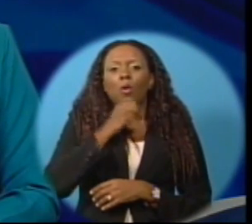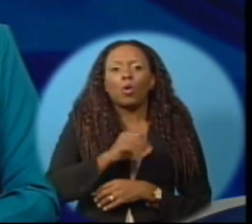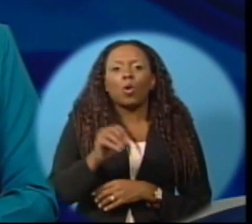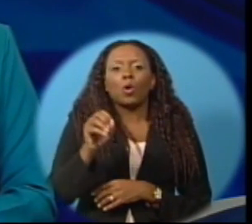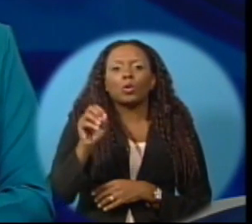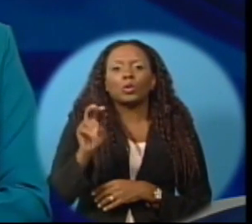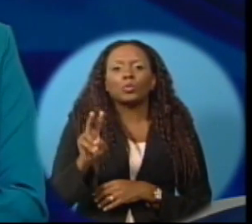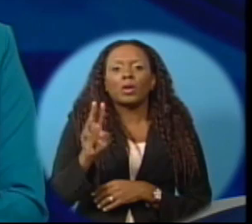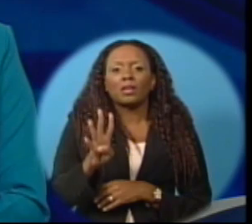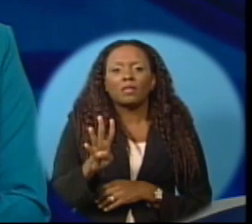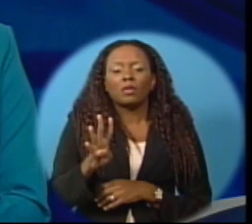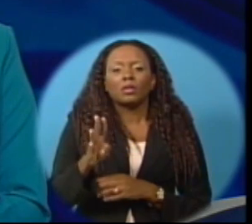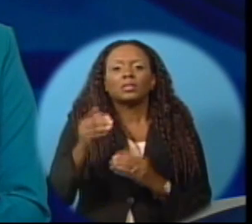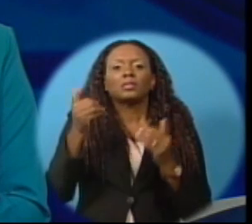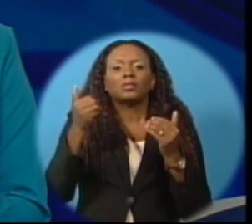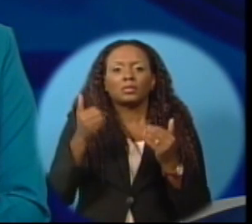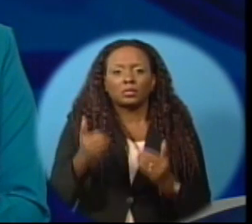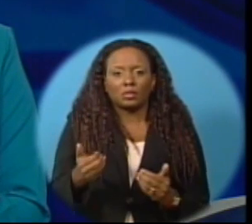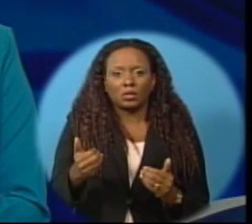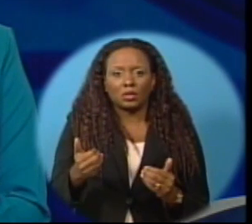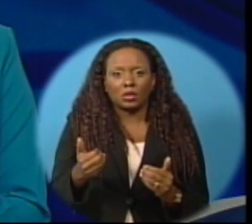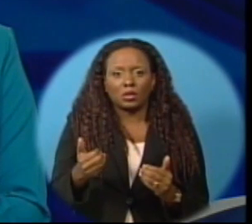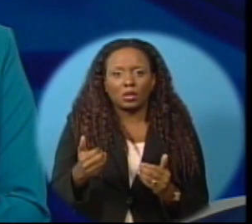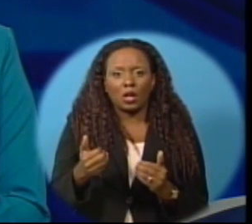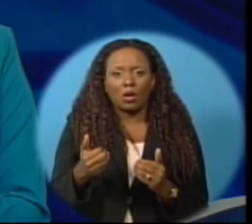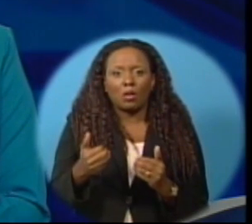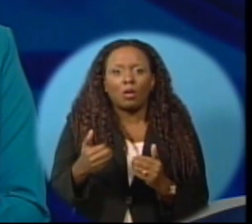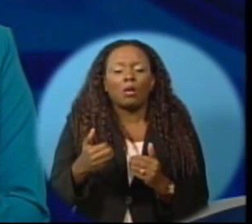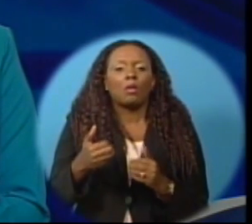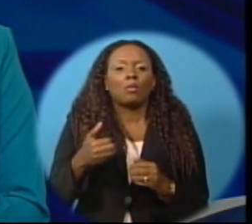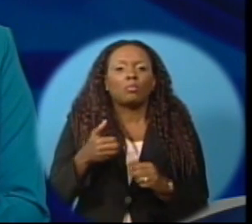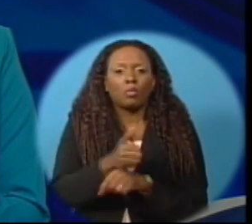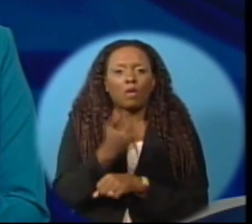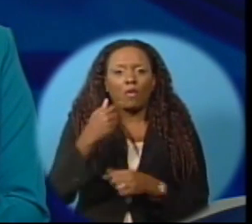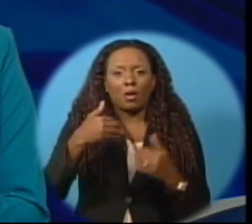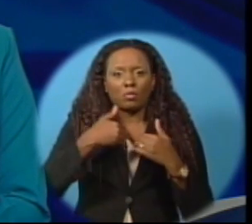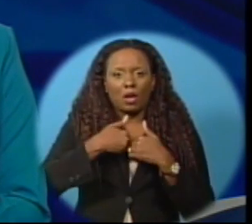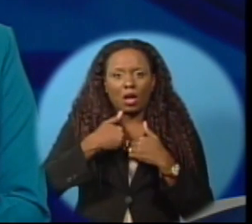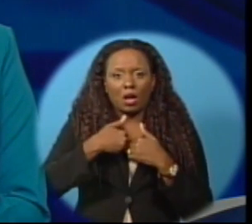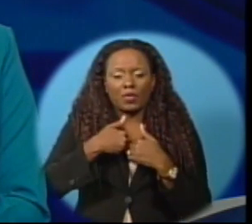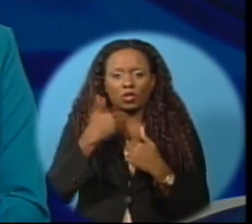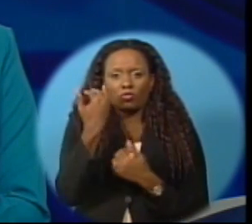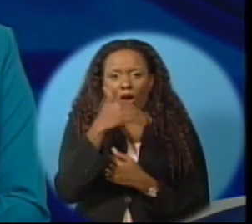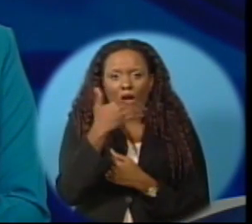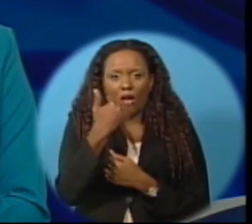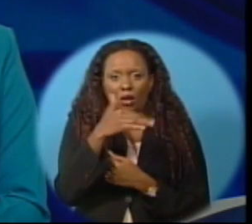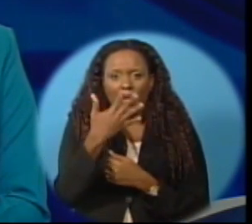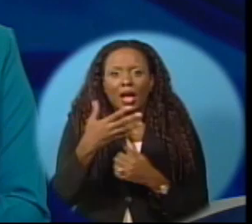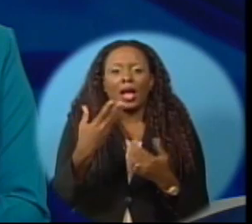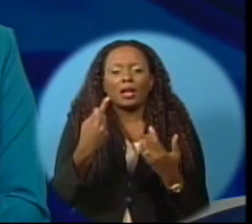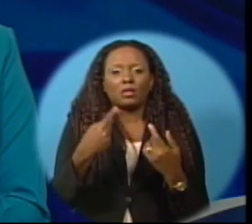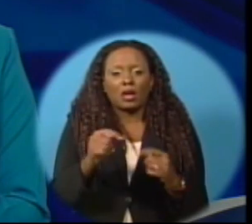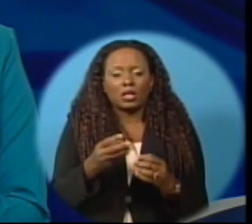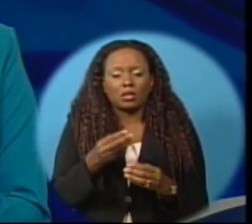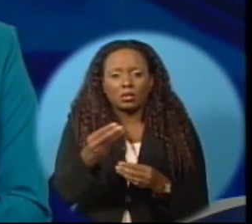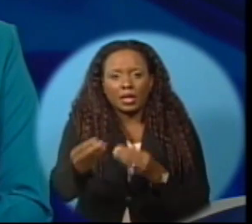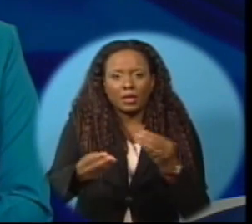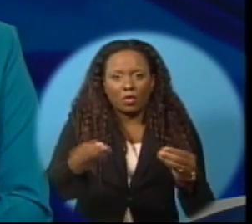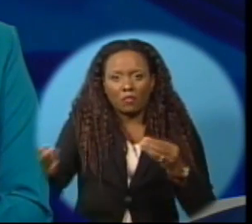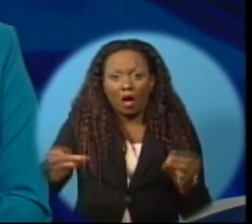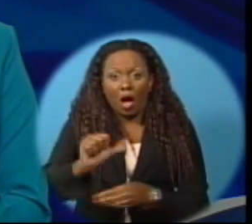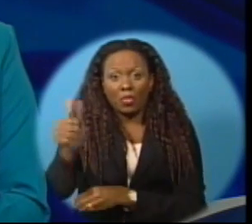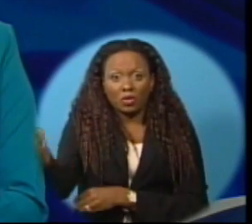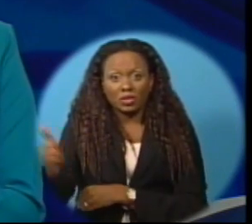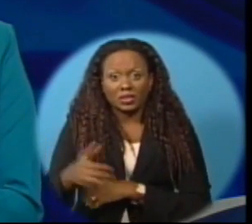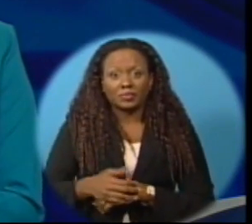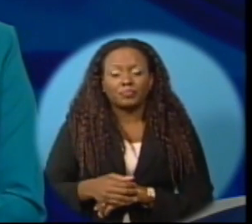The 24-year-old is now in custody, facing charges of possession of a controlled drug and possession with the intent to supply.